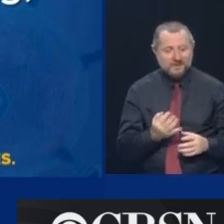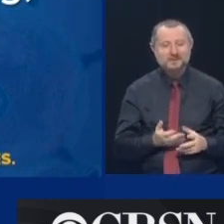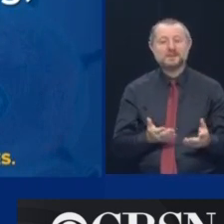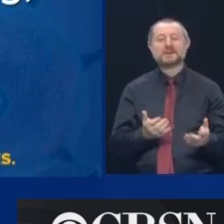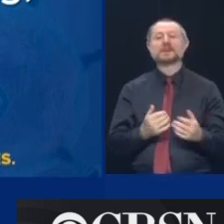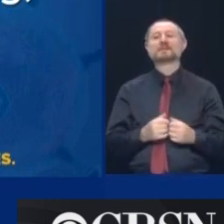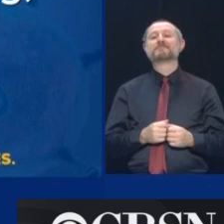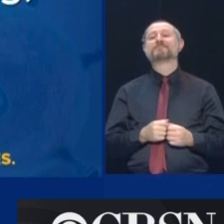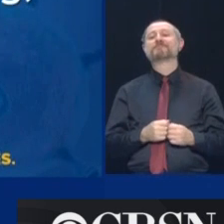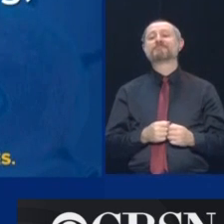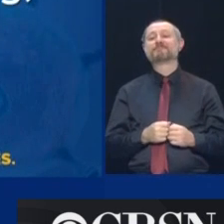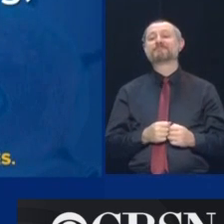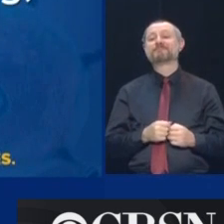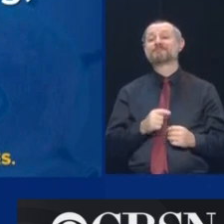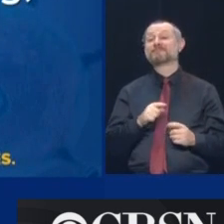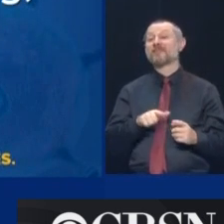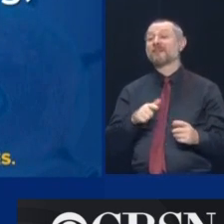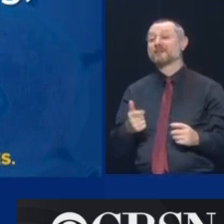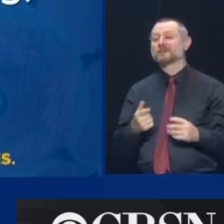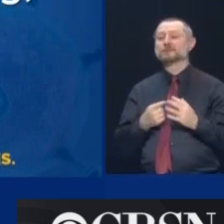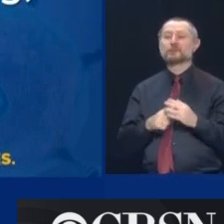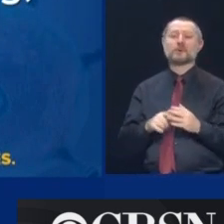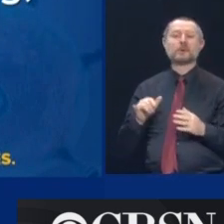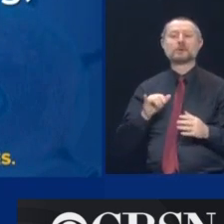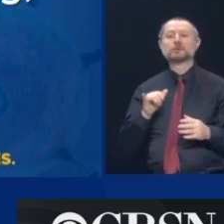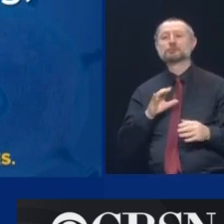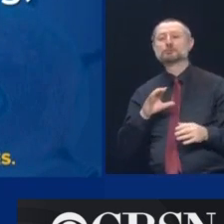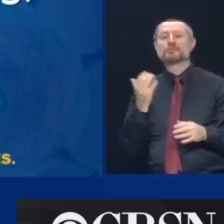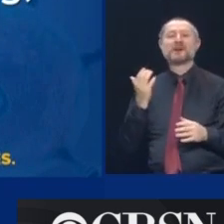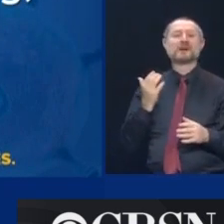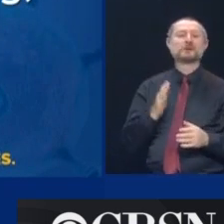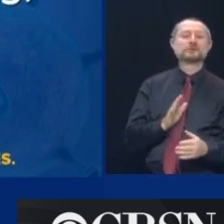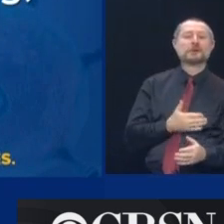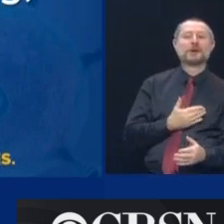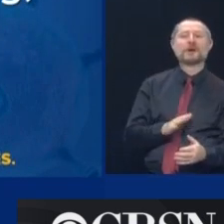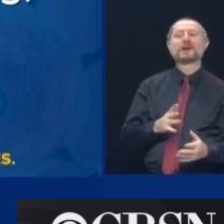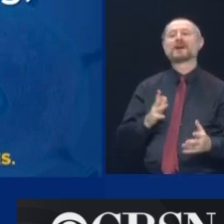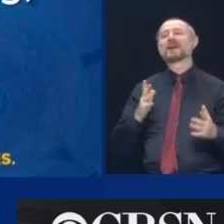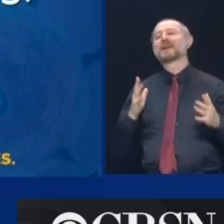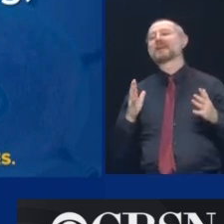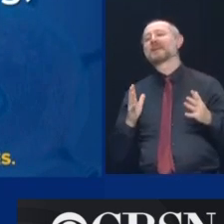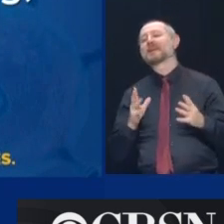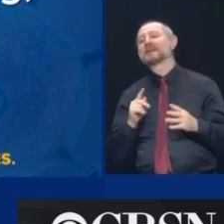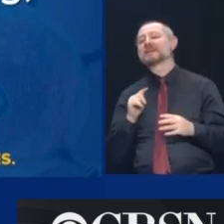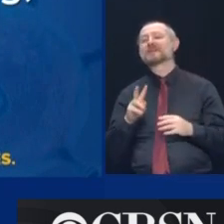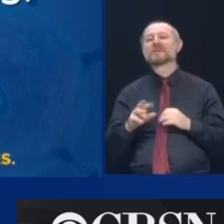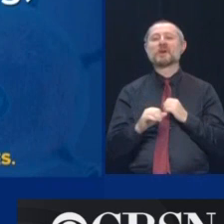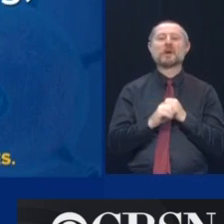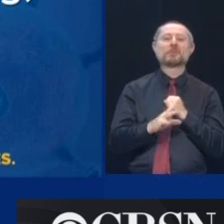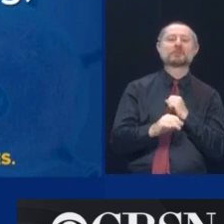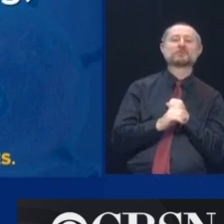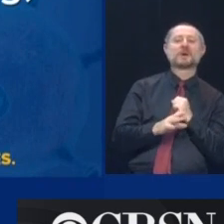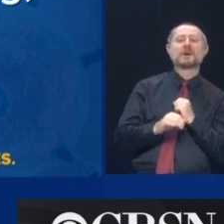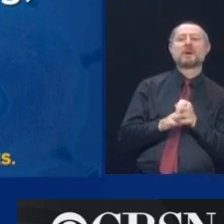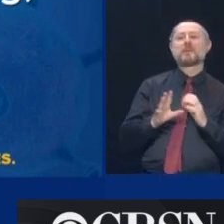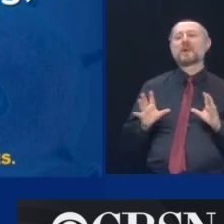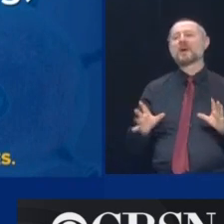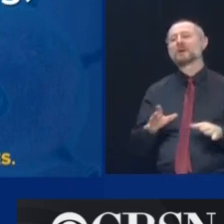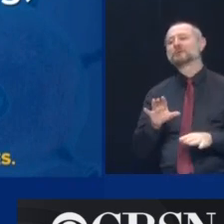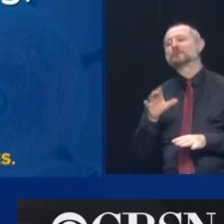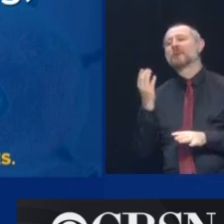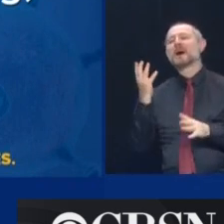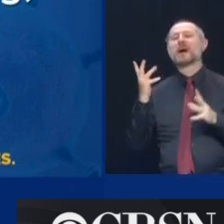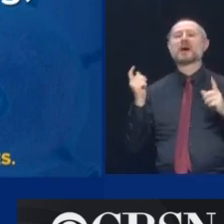And the day after Thanksgiving, they start playing Christmas music. And the TV commercials are all, oh, it's Christmas